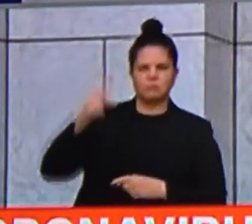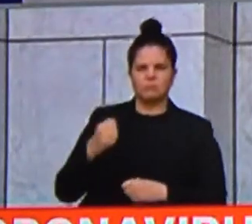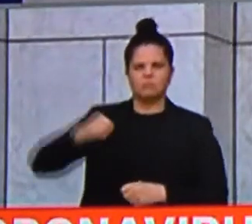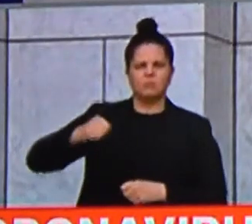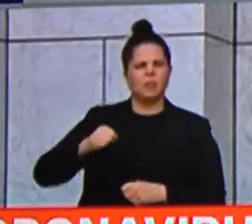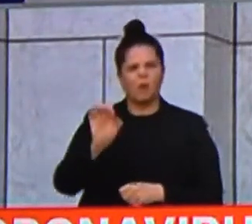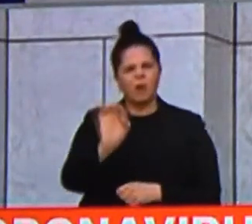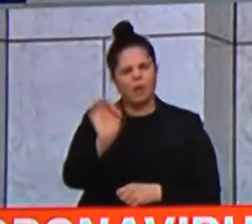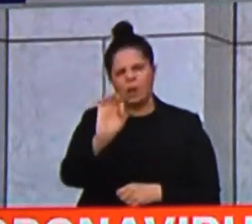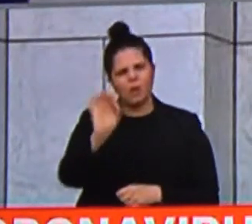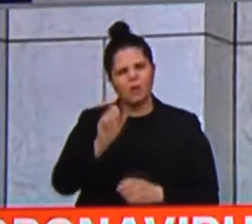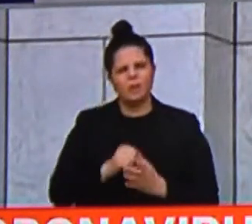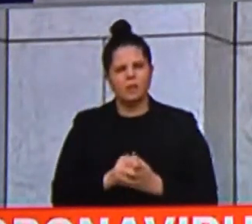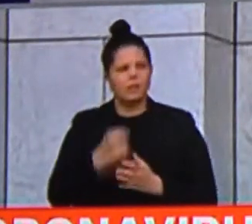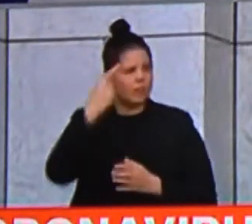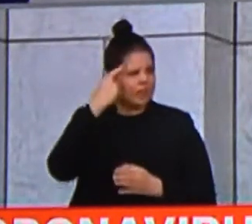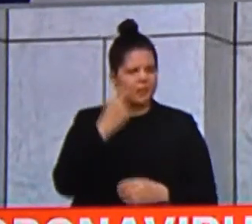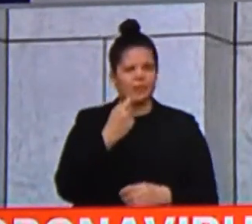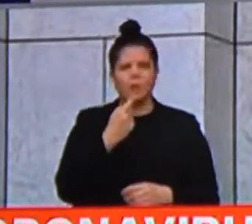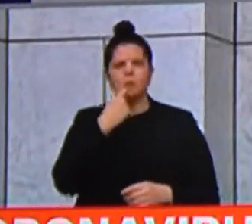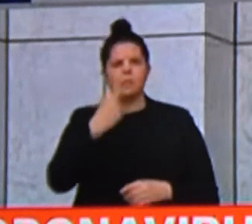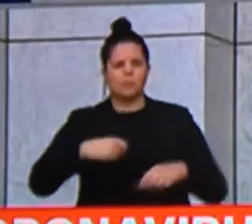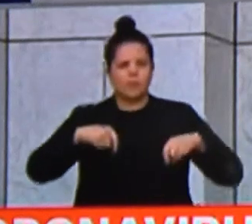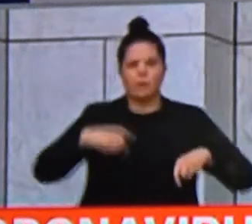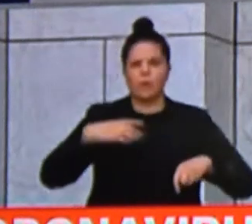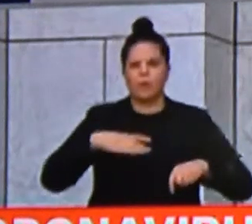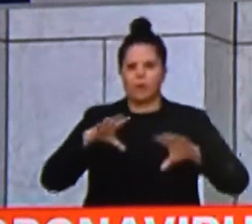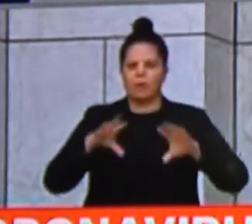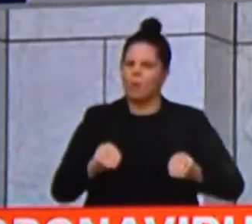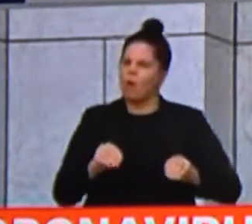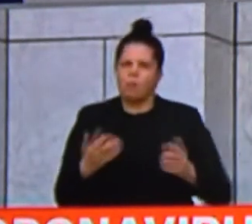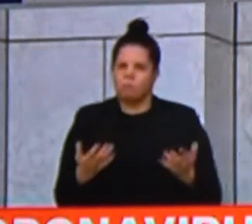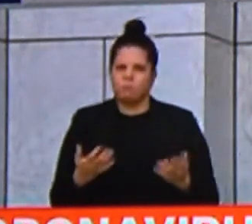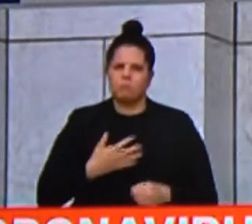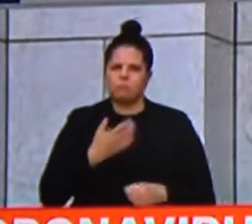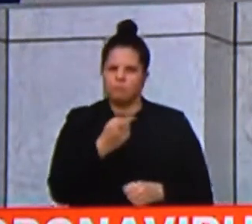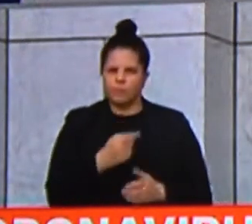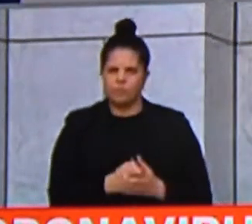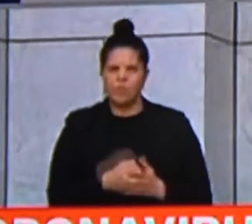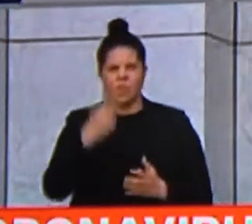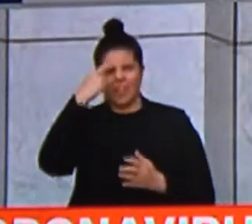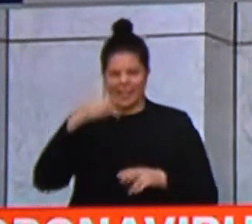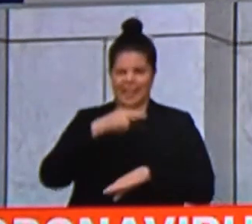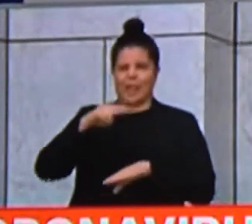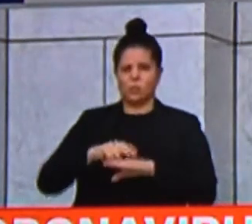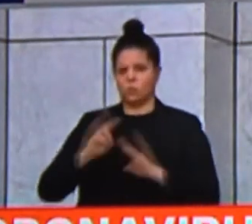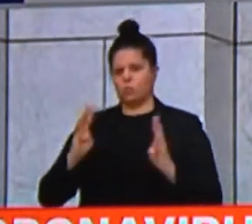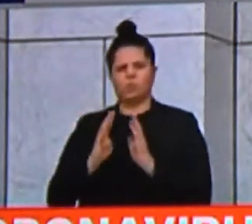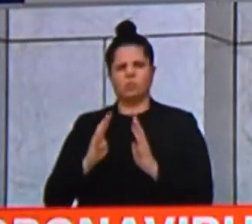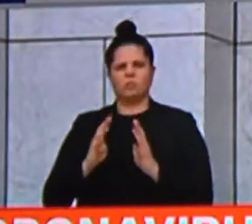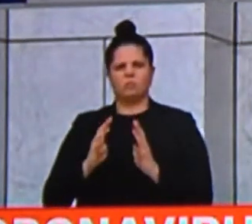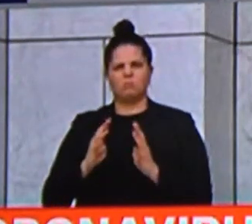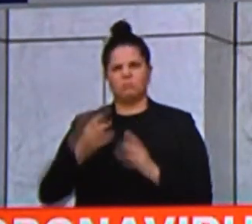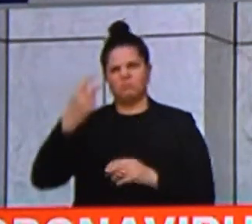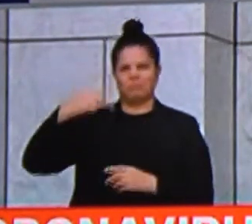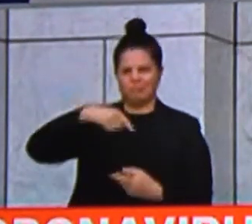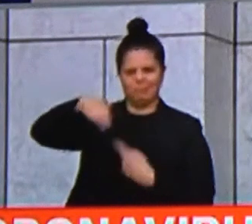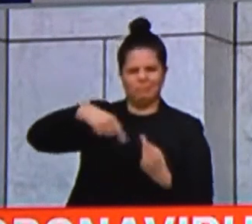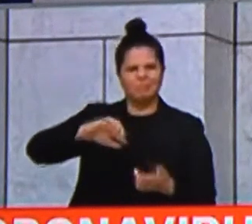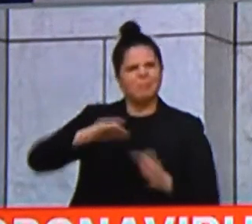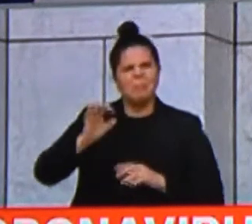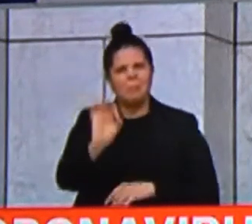of a single national unified voice. The medical experts panel and all of the states and territories agreed that